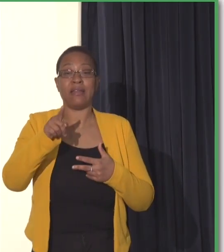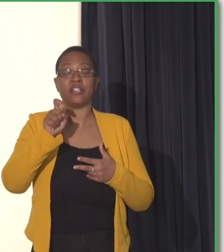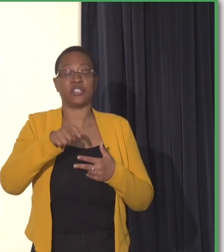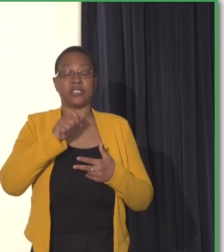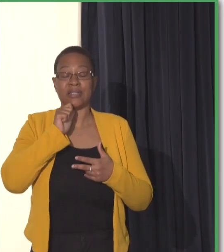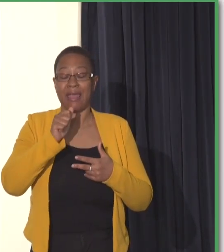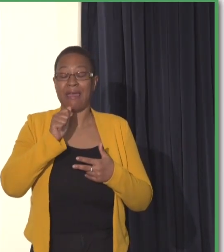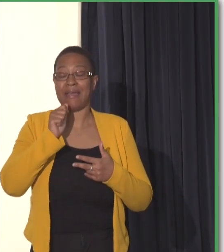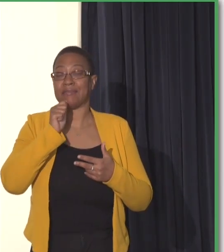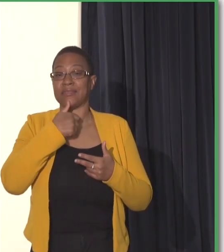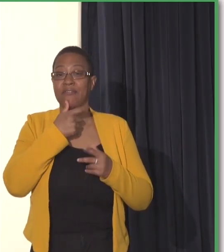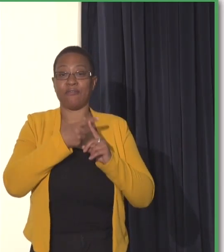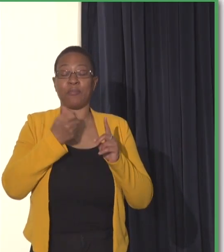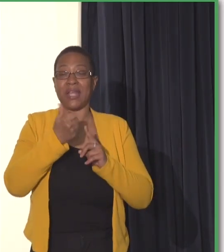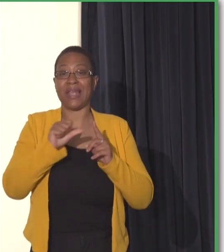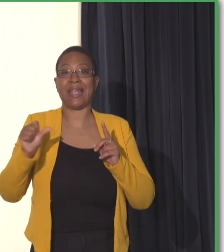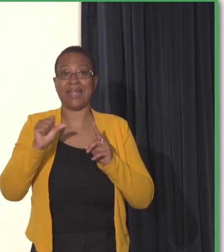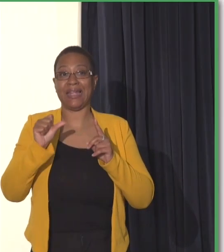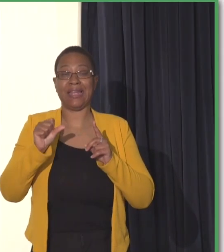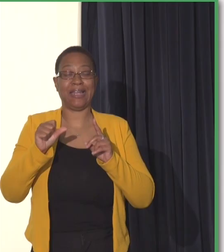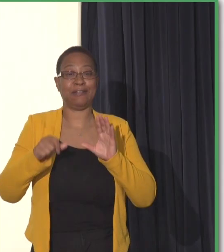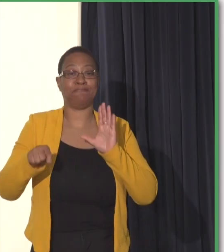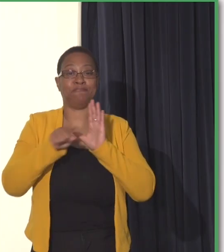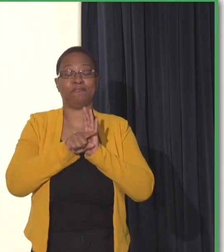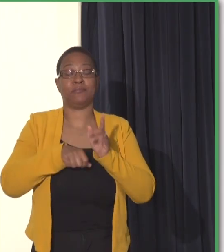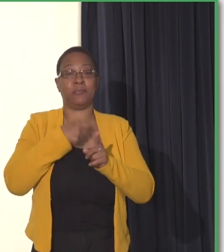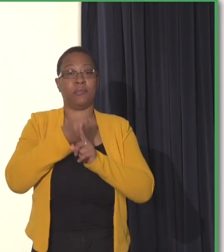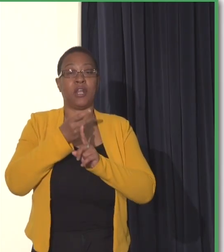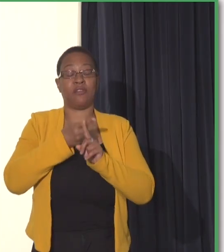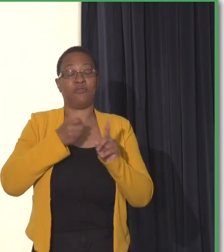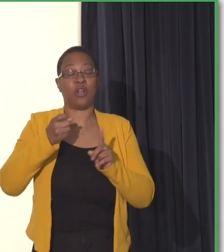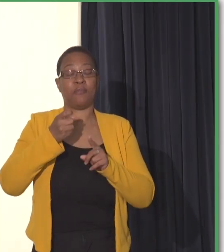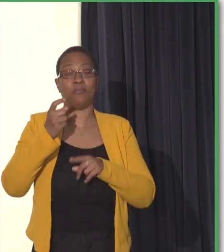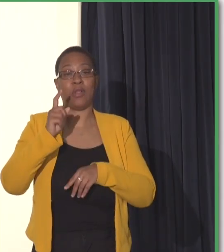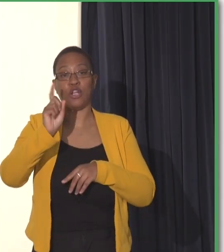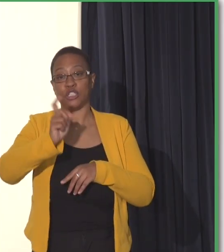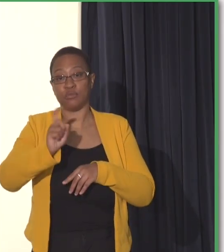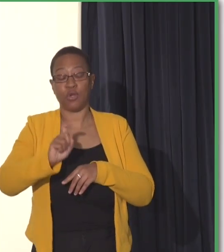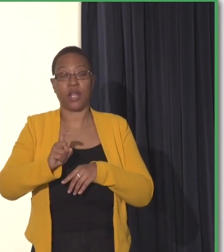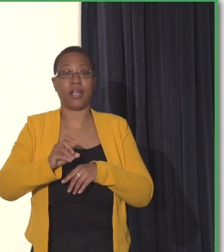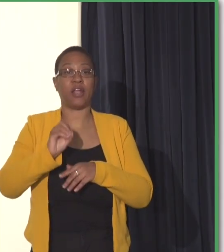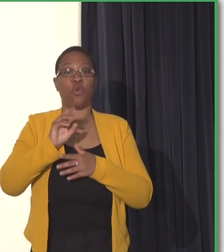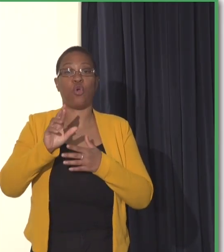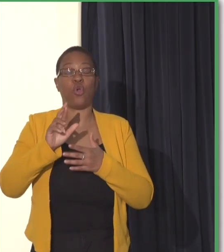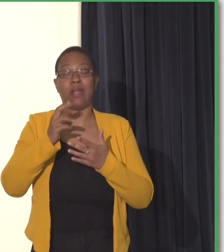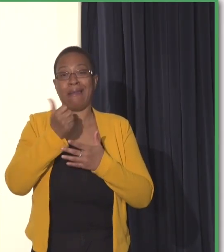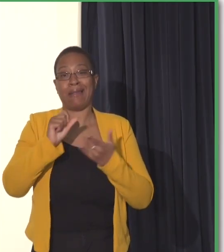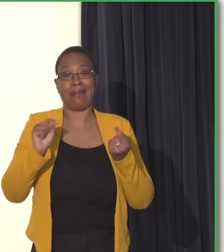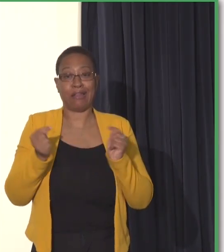must be no visible injury or complaint of injury. Any of those things would elevate it.